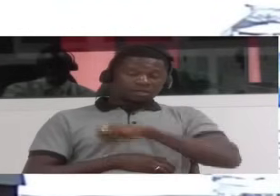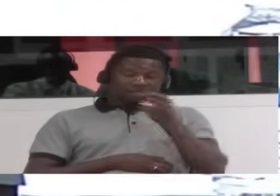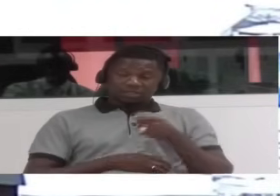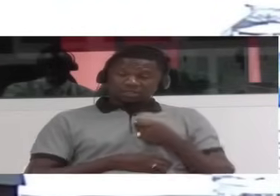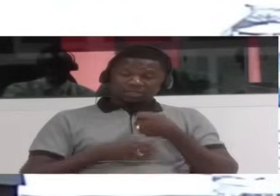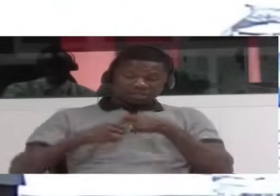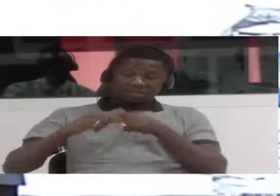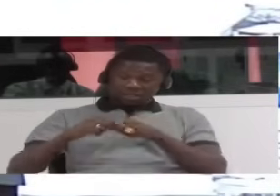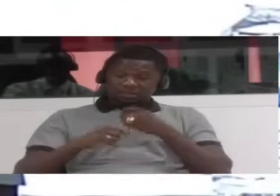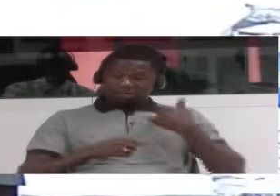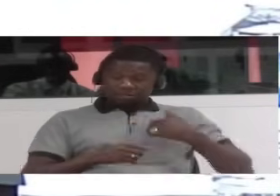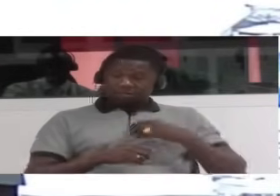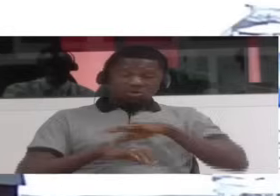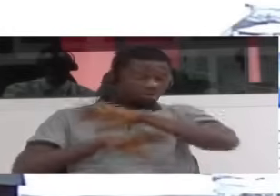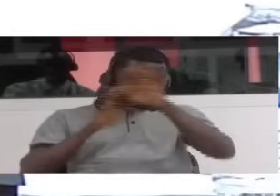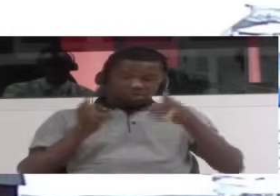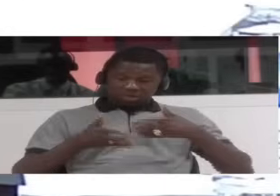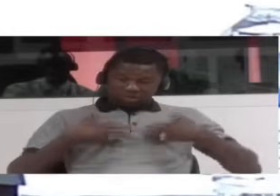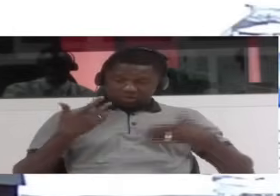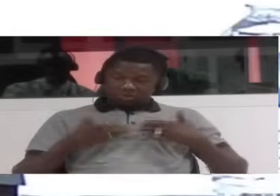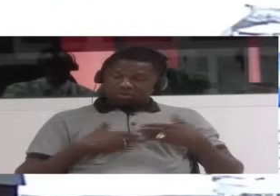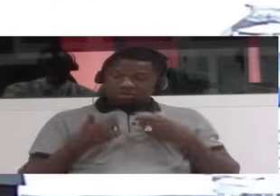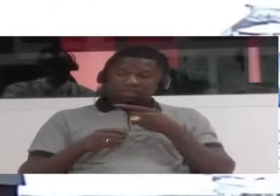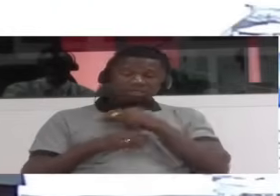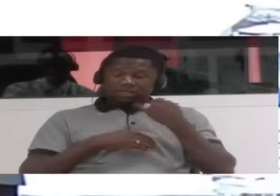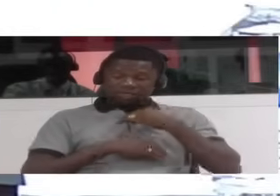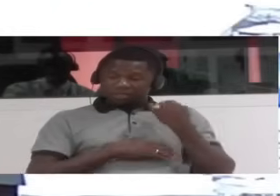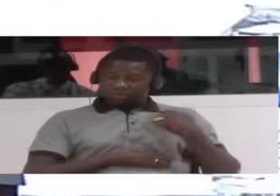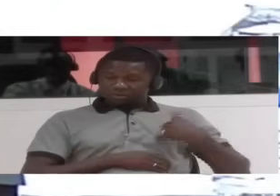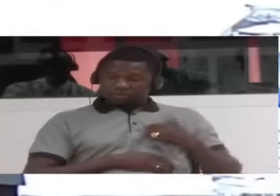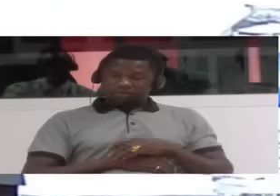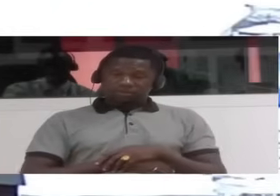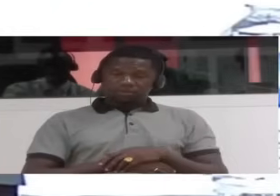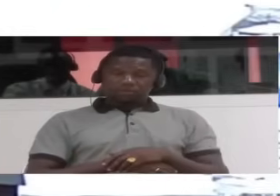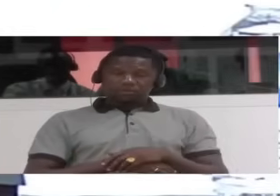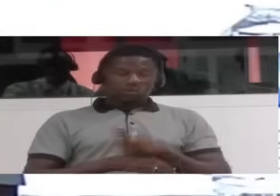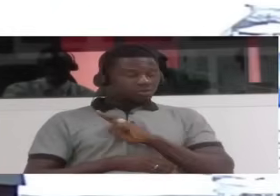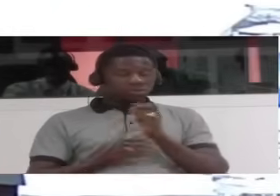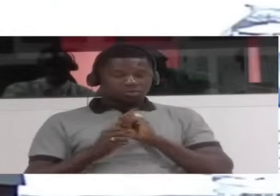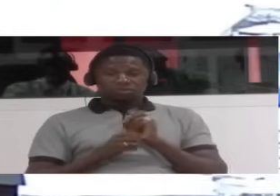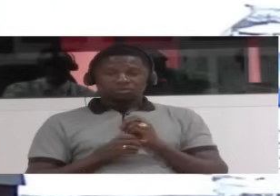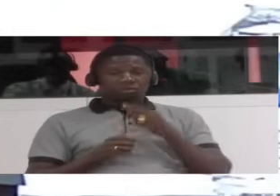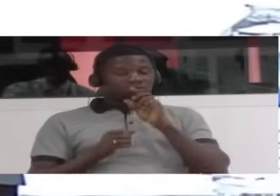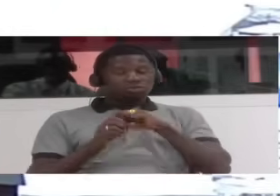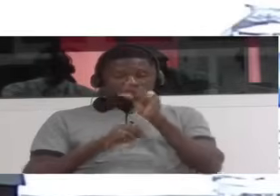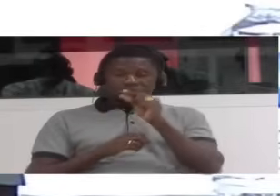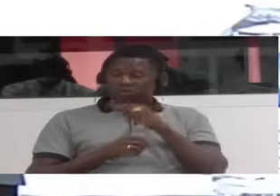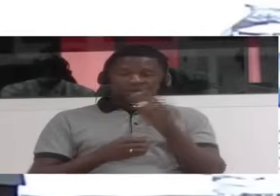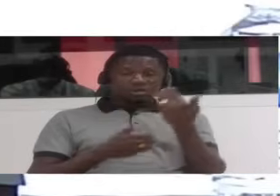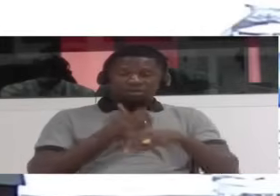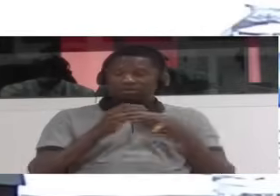also enjoyed killing, didn't actually, they? Actually, because some have never went through killing.